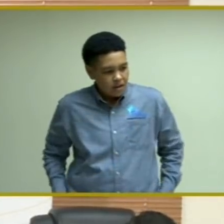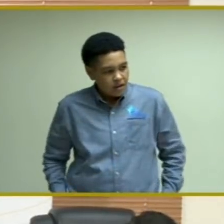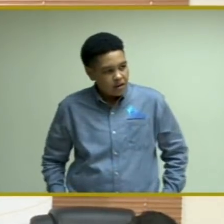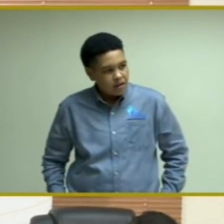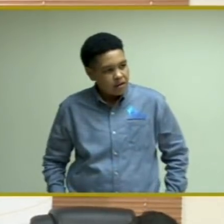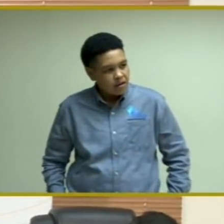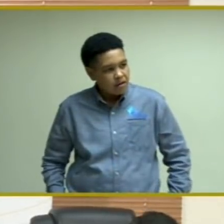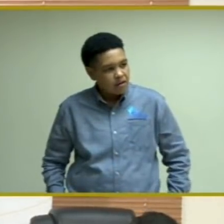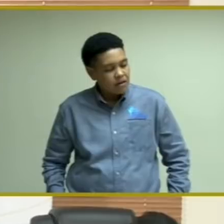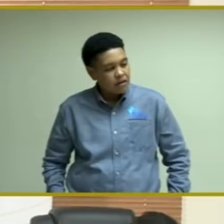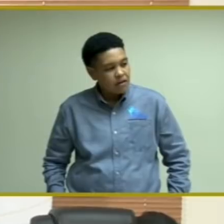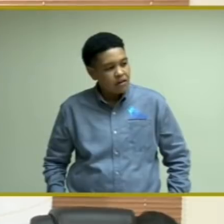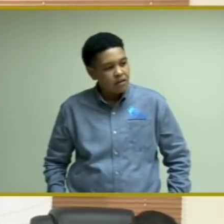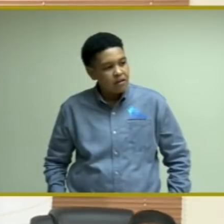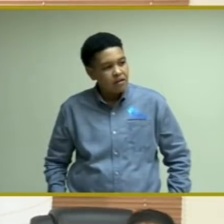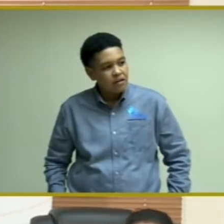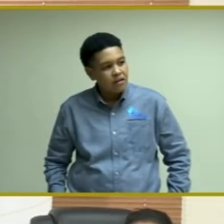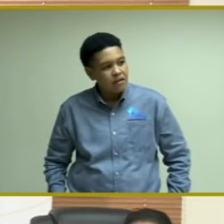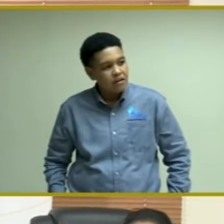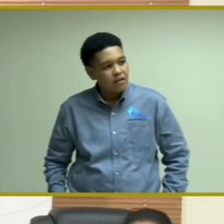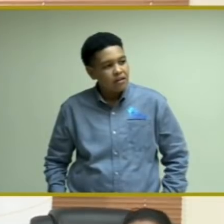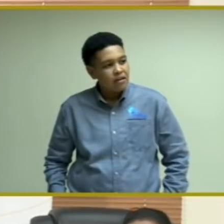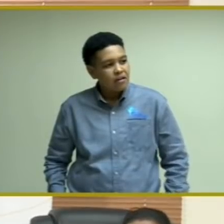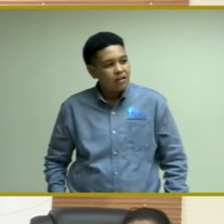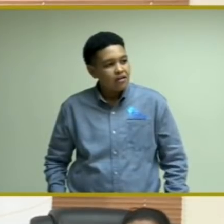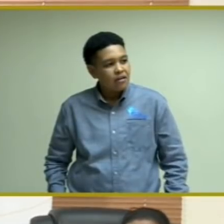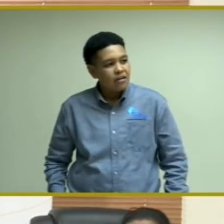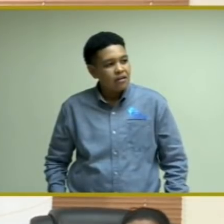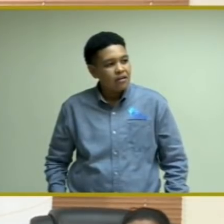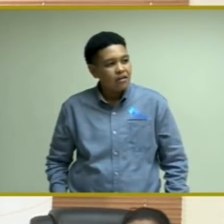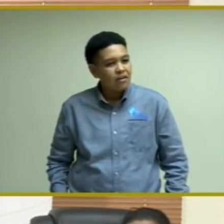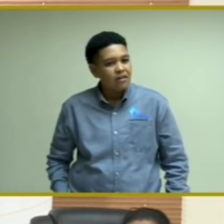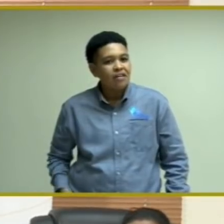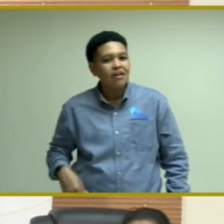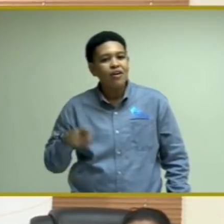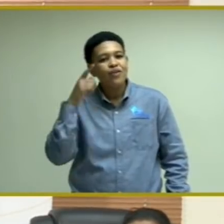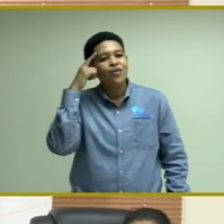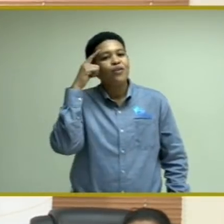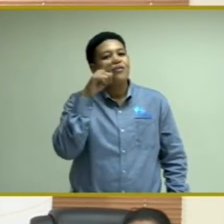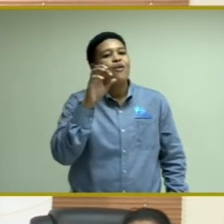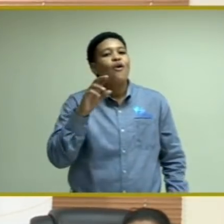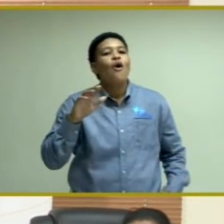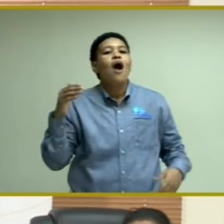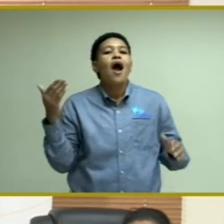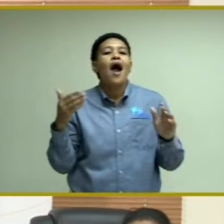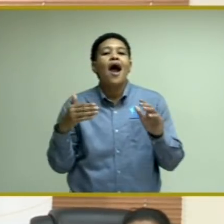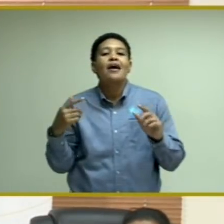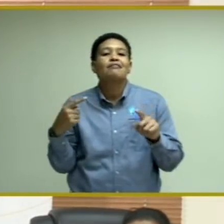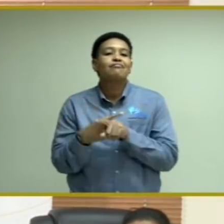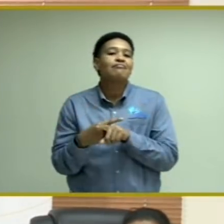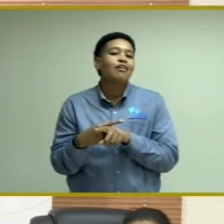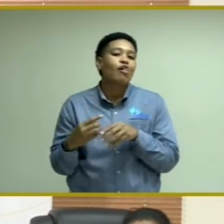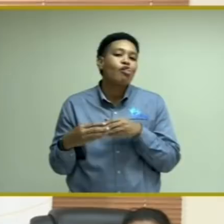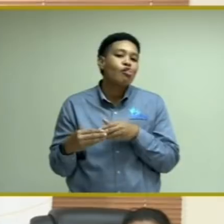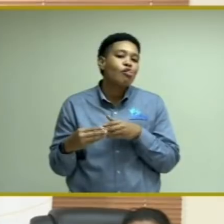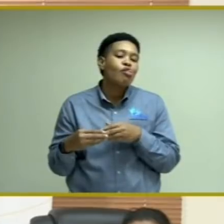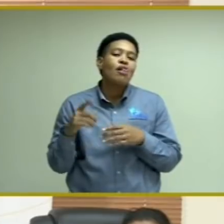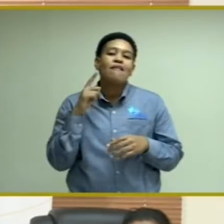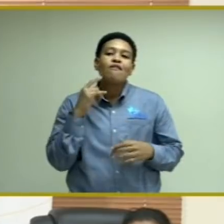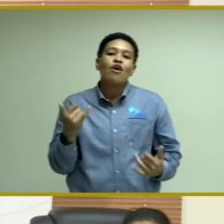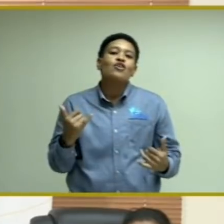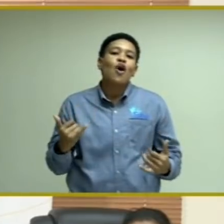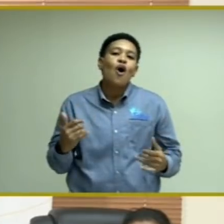you for or against the relaxation of measures for the upcoming holidays? As we've